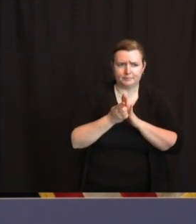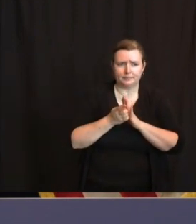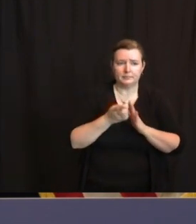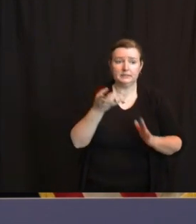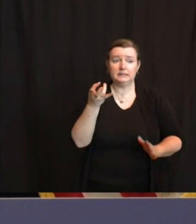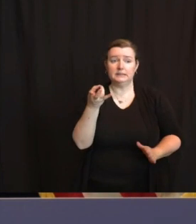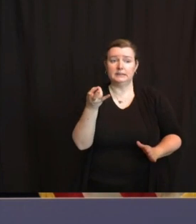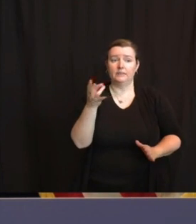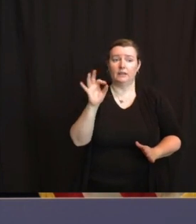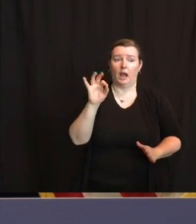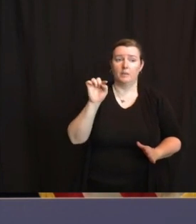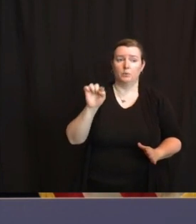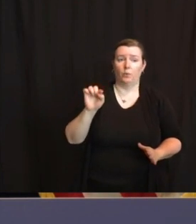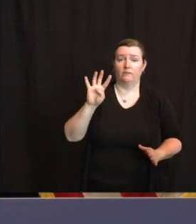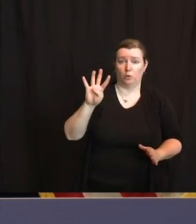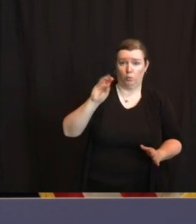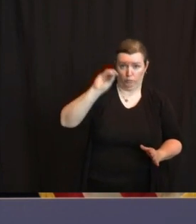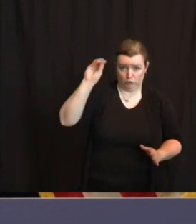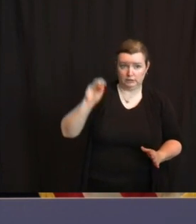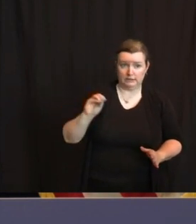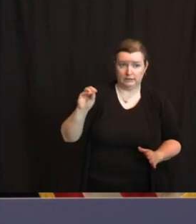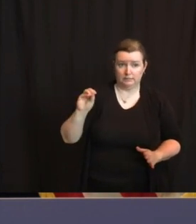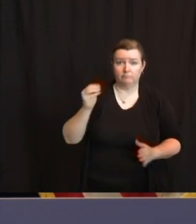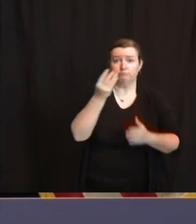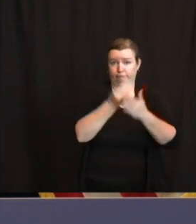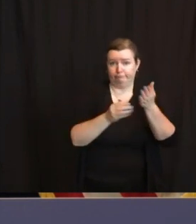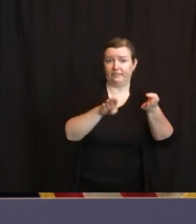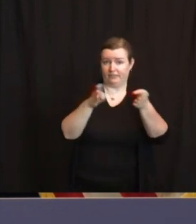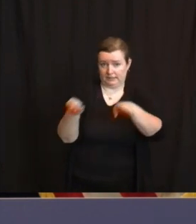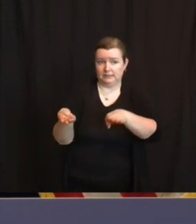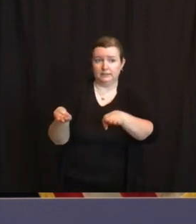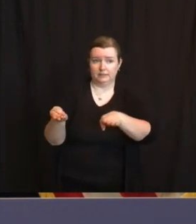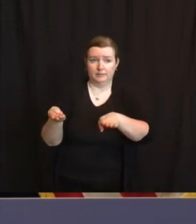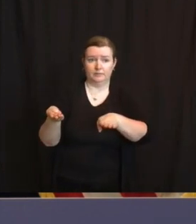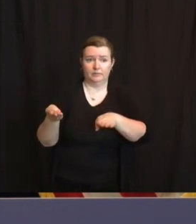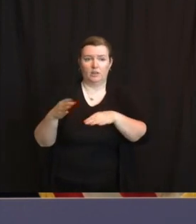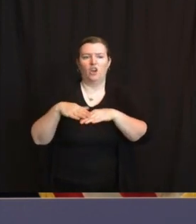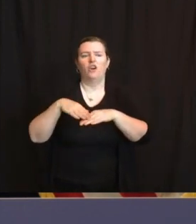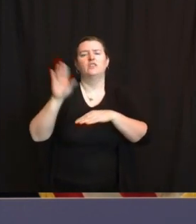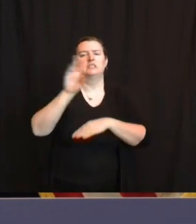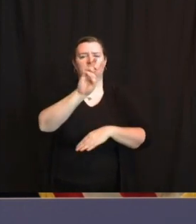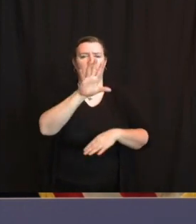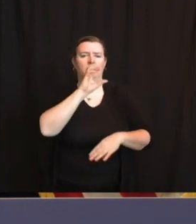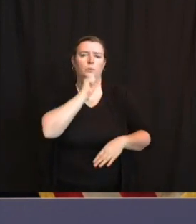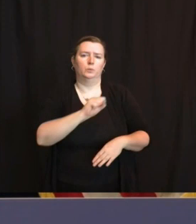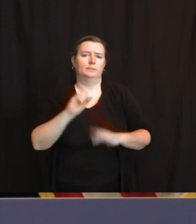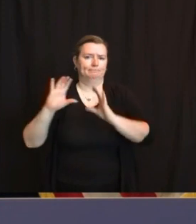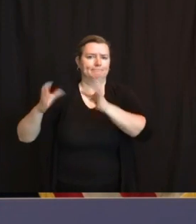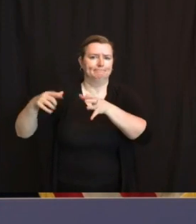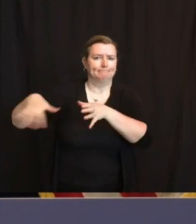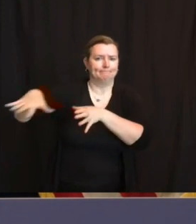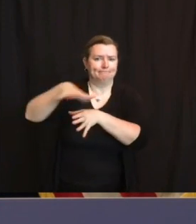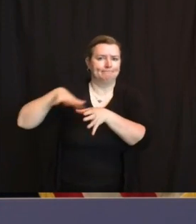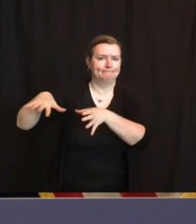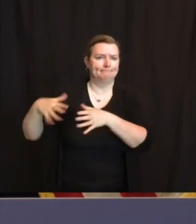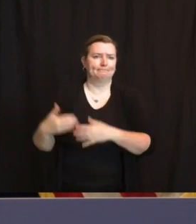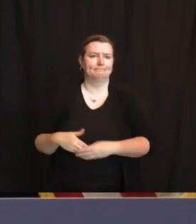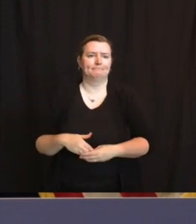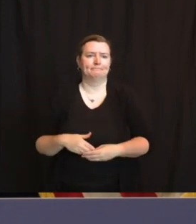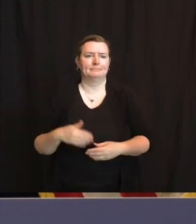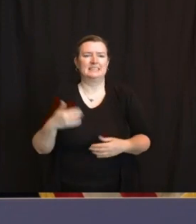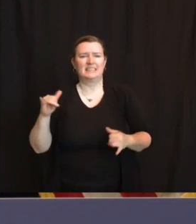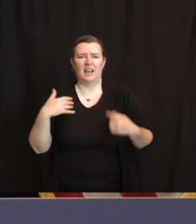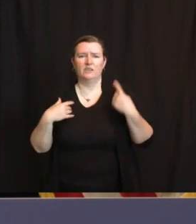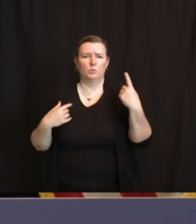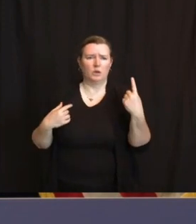79.4% of the fatalities are folks who are 65 years and older. Mm-hmm. We still have one blessed